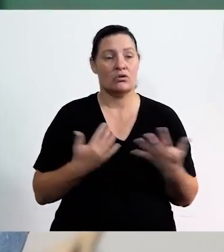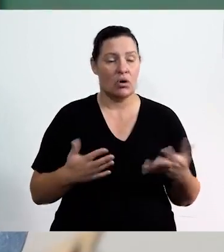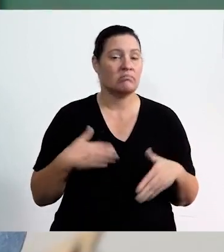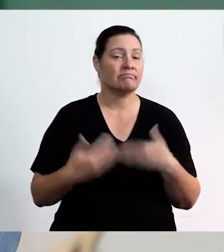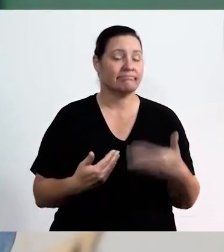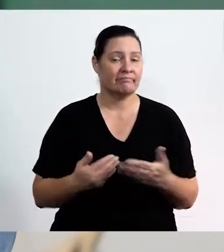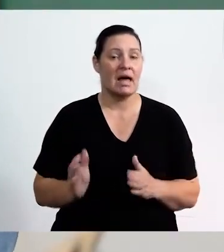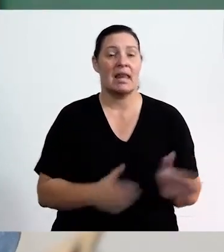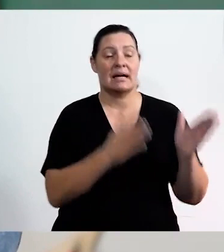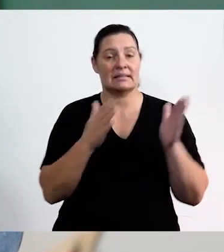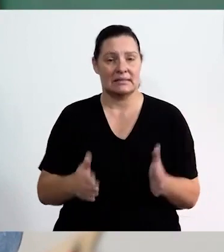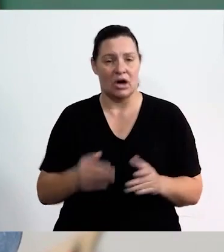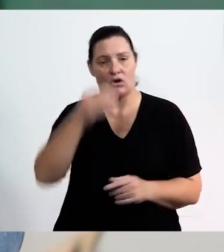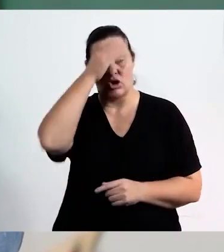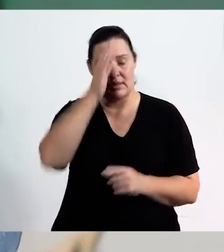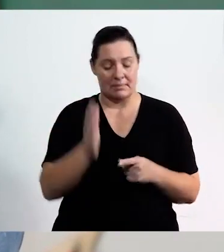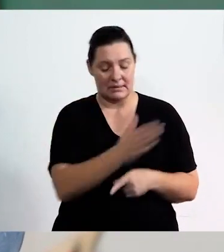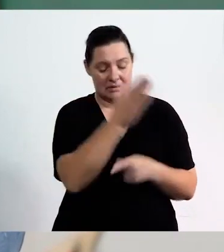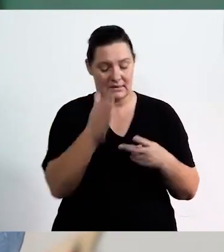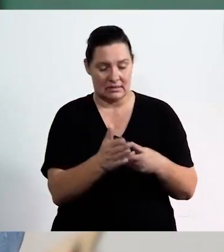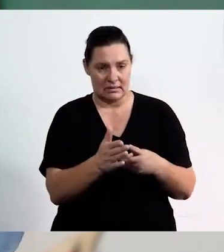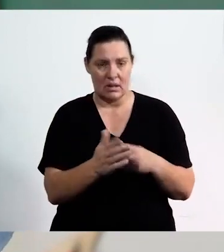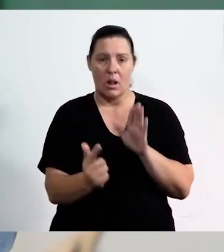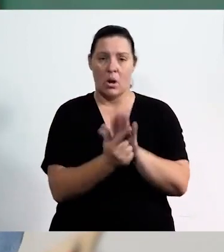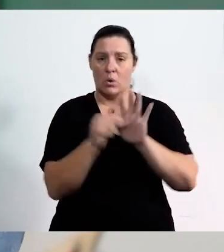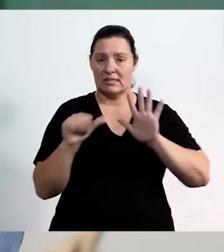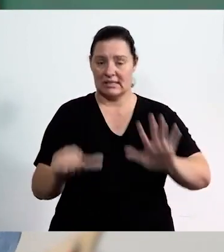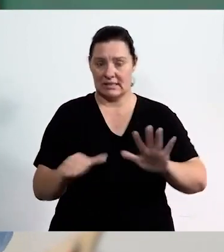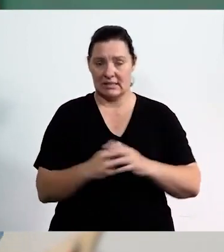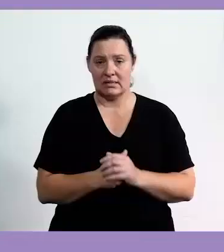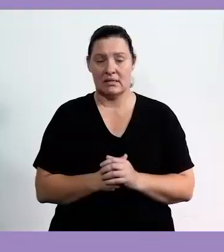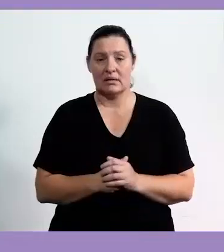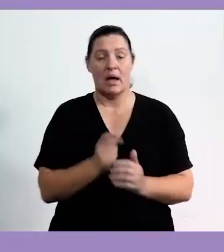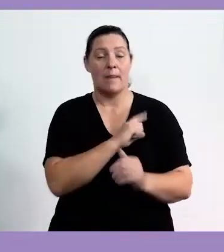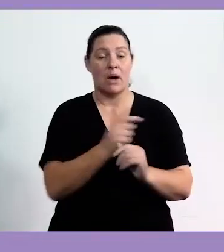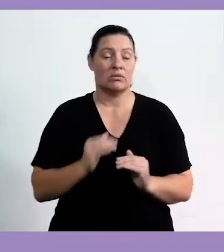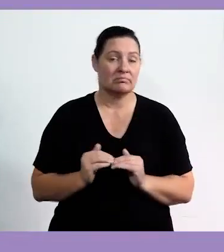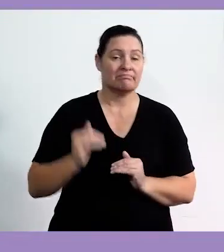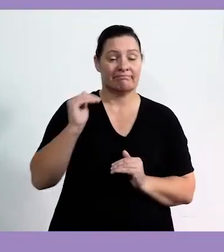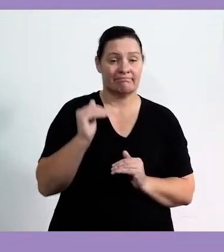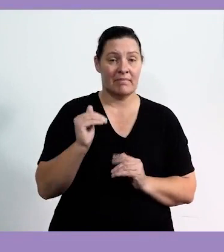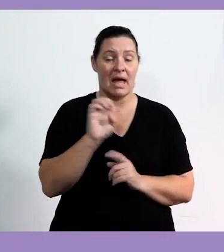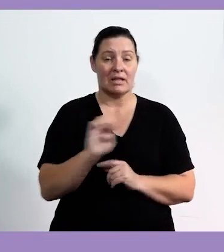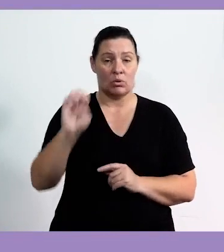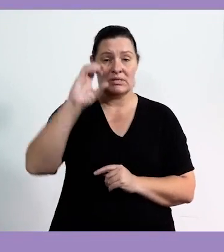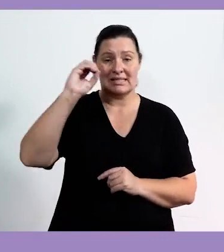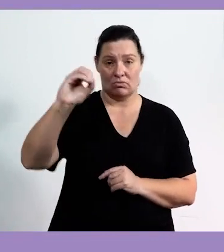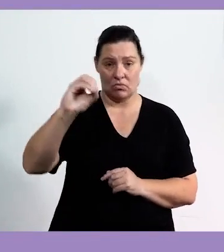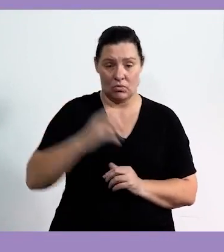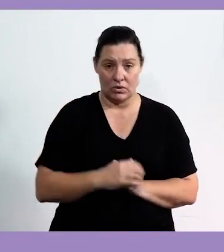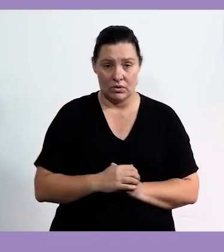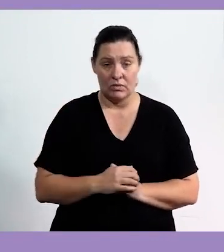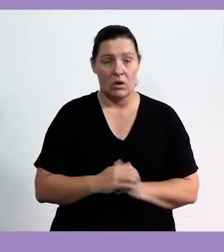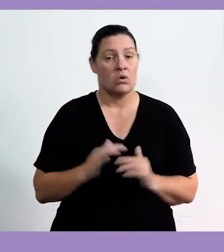So let's move on to our next point in our concept map. And that is law number 6. Powers raised to an exponent